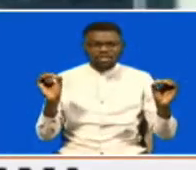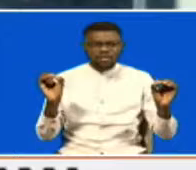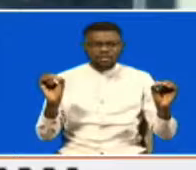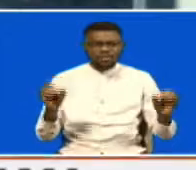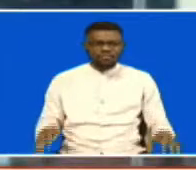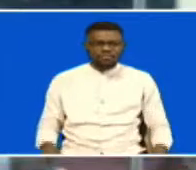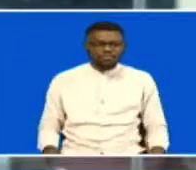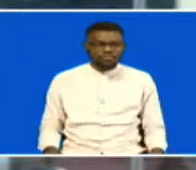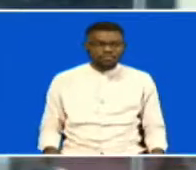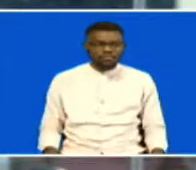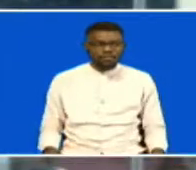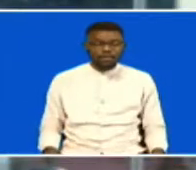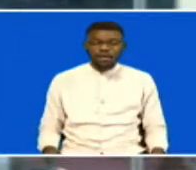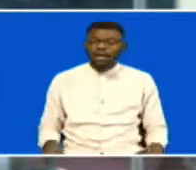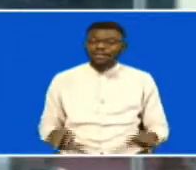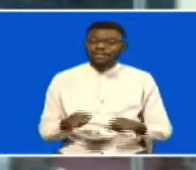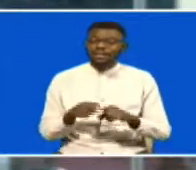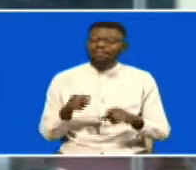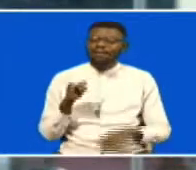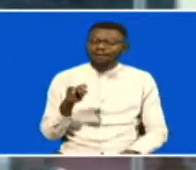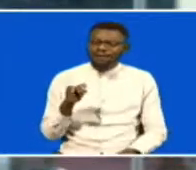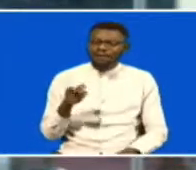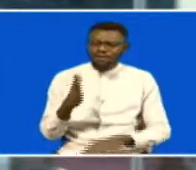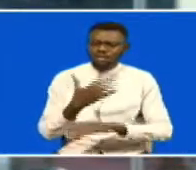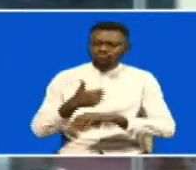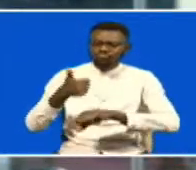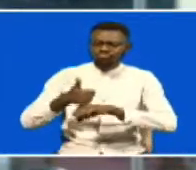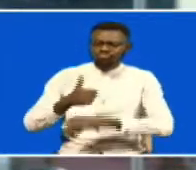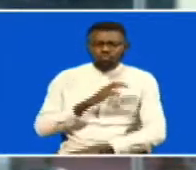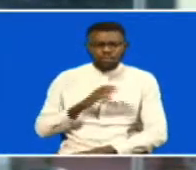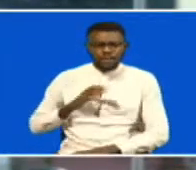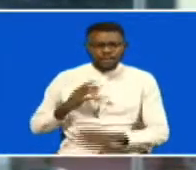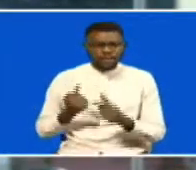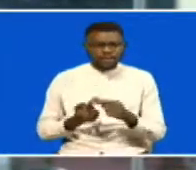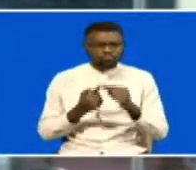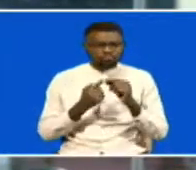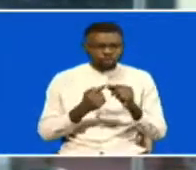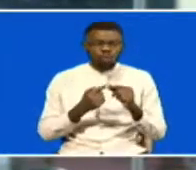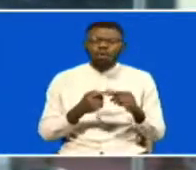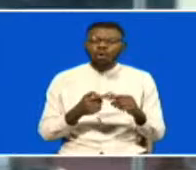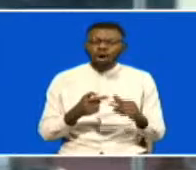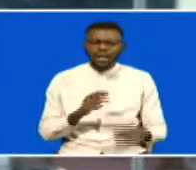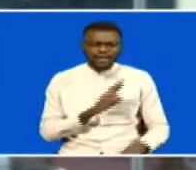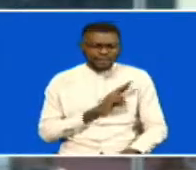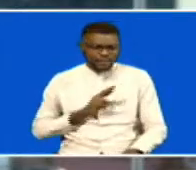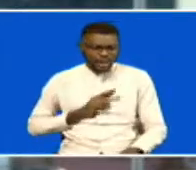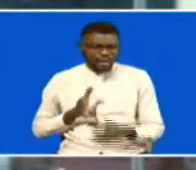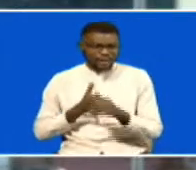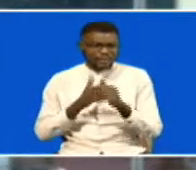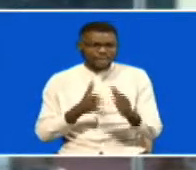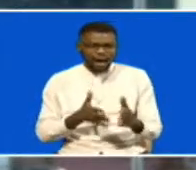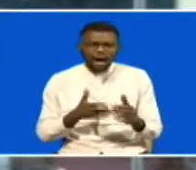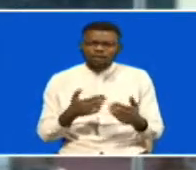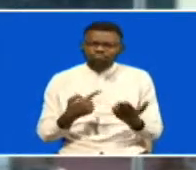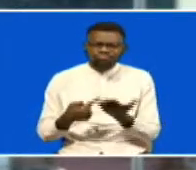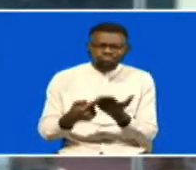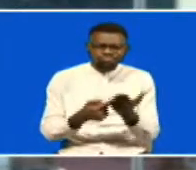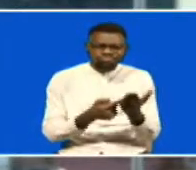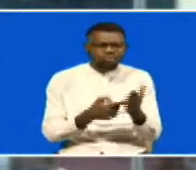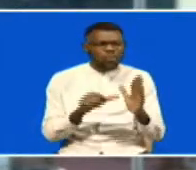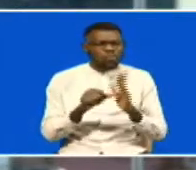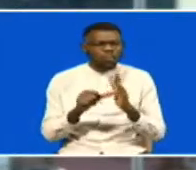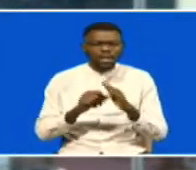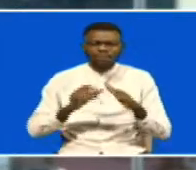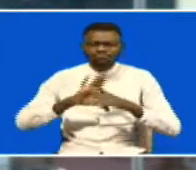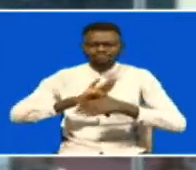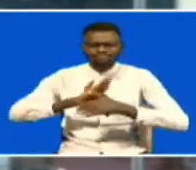Timu nayo imebuni kamati maalum itakayowahusisha viongozi wa dini ili kuangazia swala nyeti la ushoga kwenye shule za